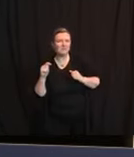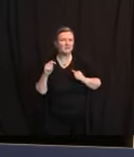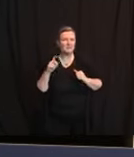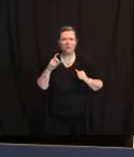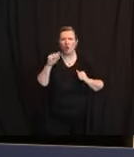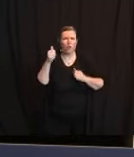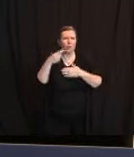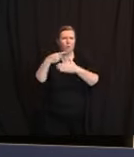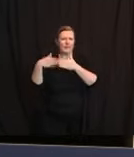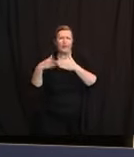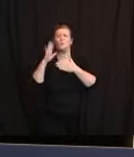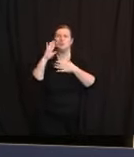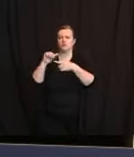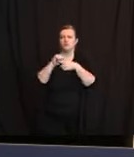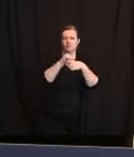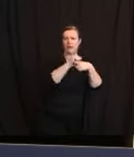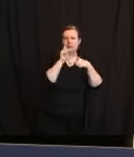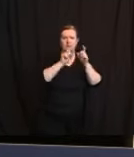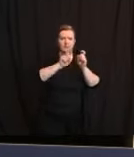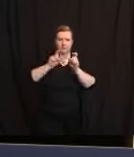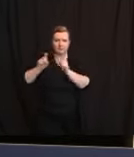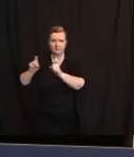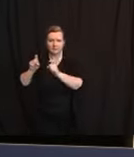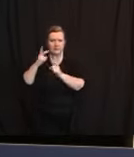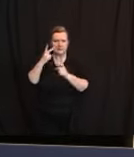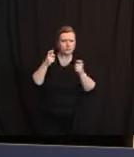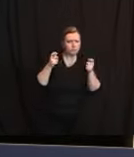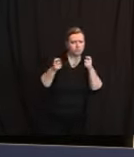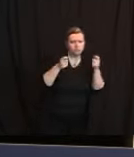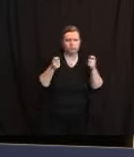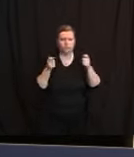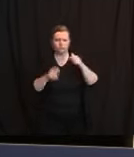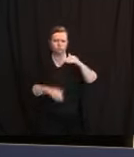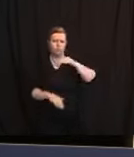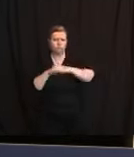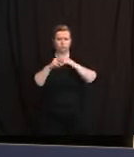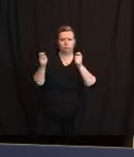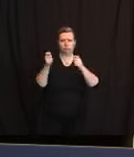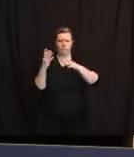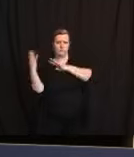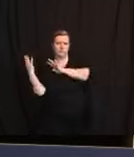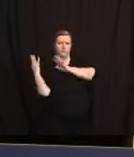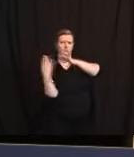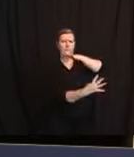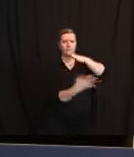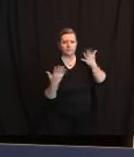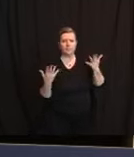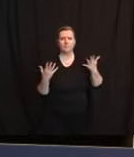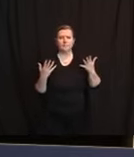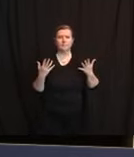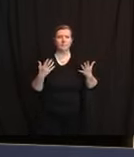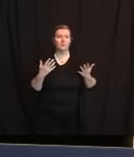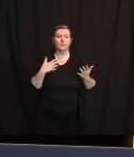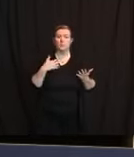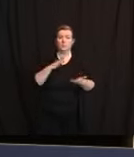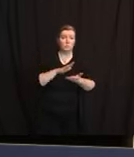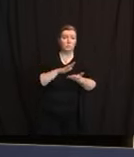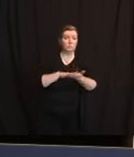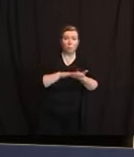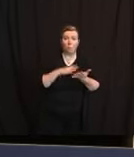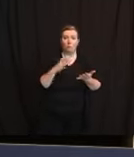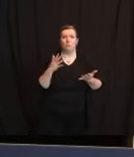capacity management, in which we can learn and go to school. This is something we've never had to do before. Our job has